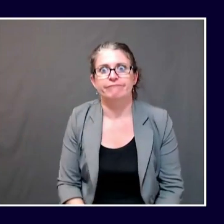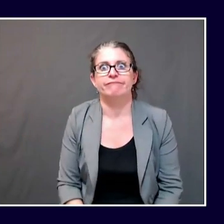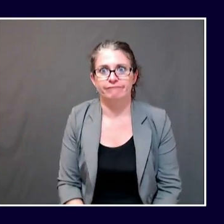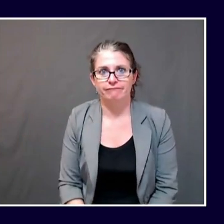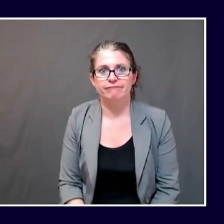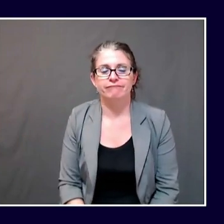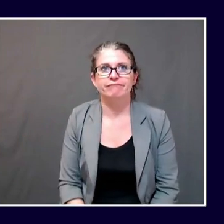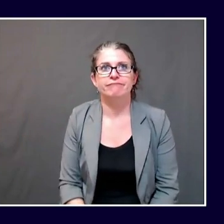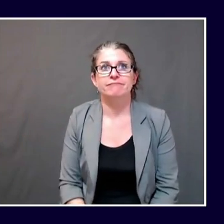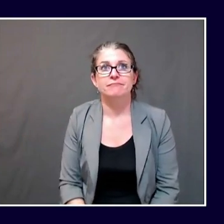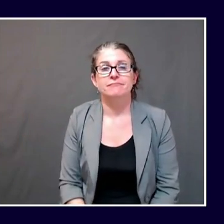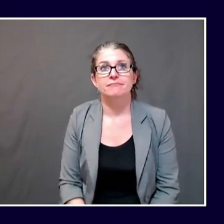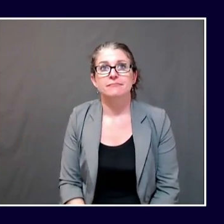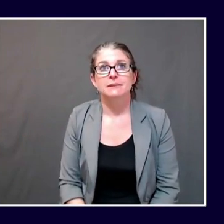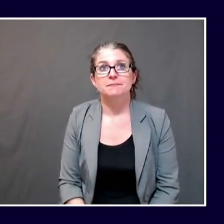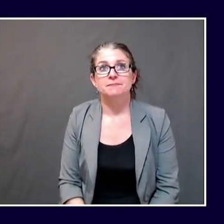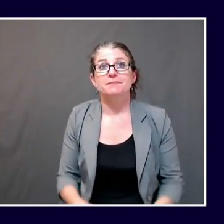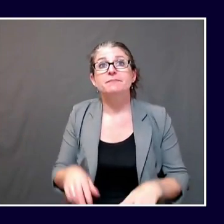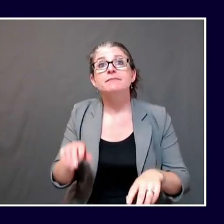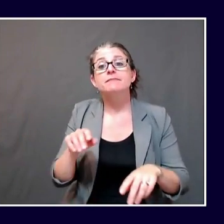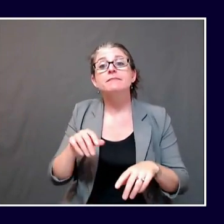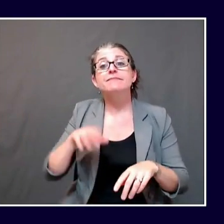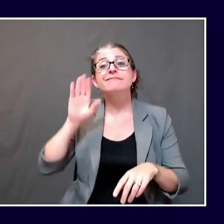among individuals from out of state.